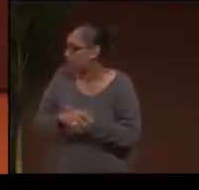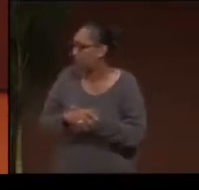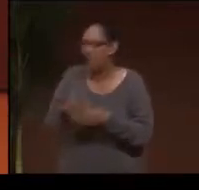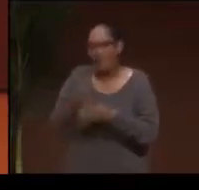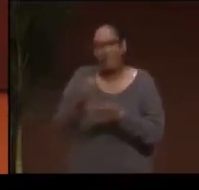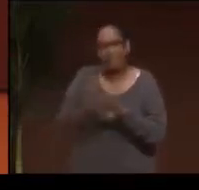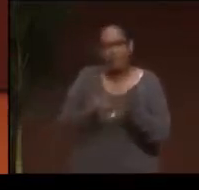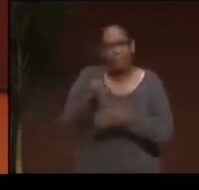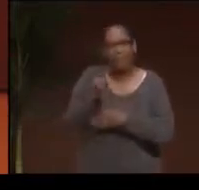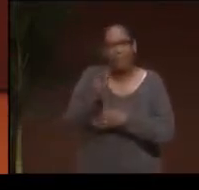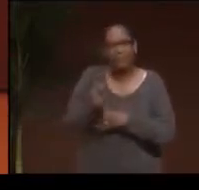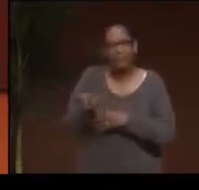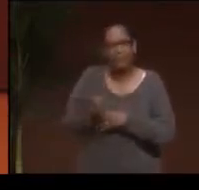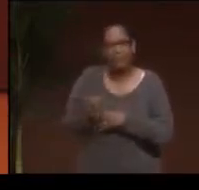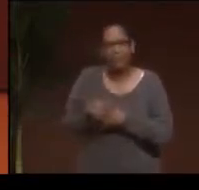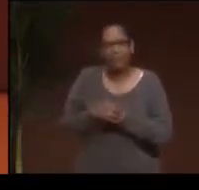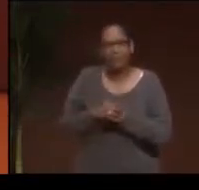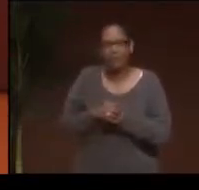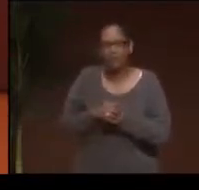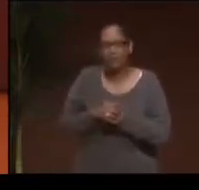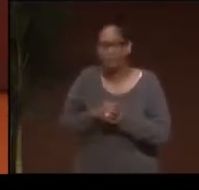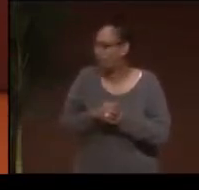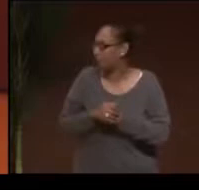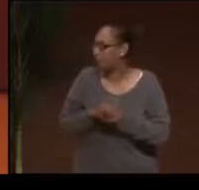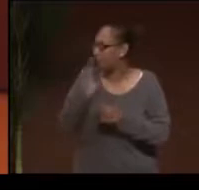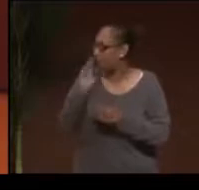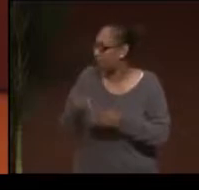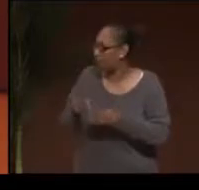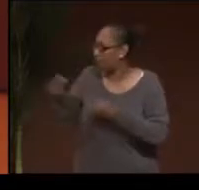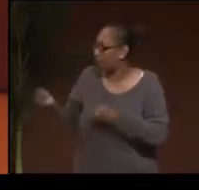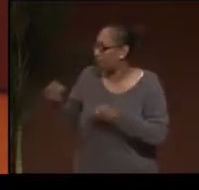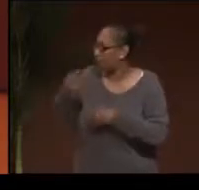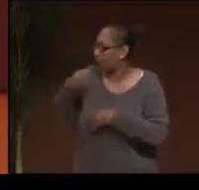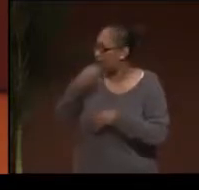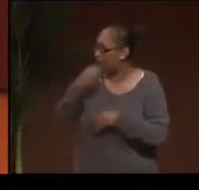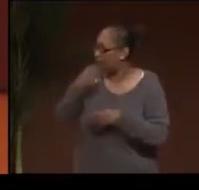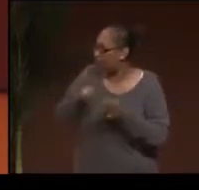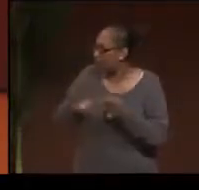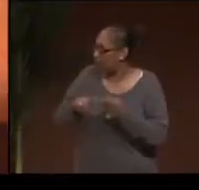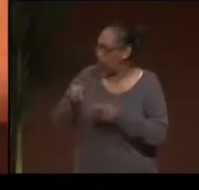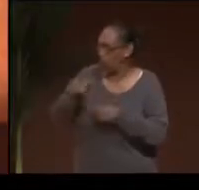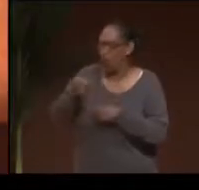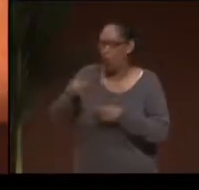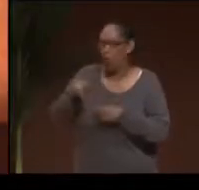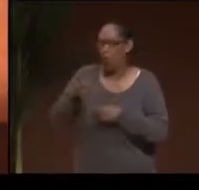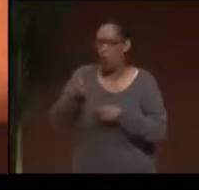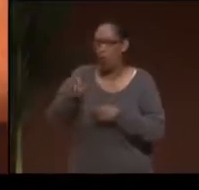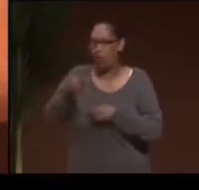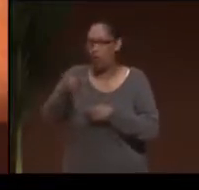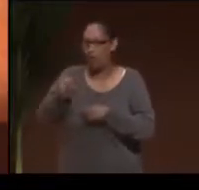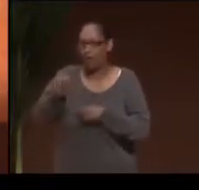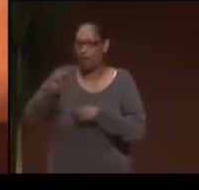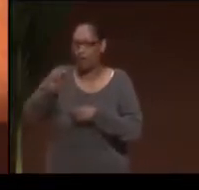love. So I'm going to pass the mic now. Le paso la batuta a Jorge Estevez.